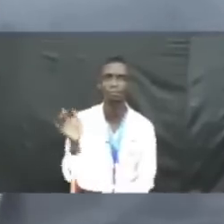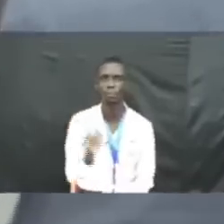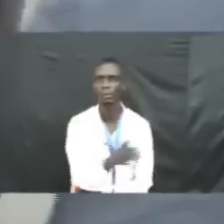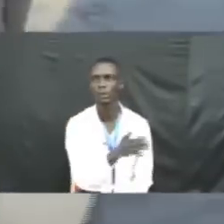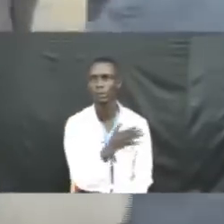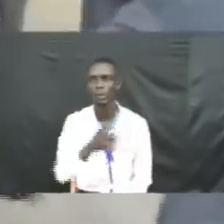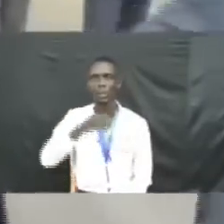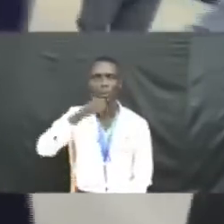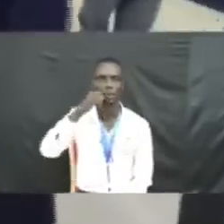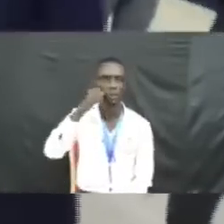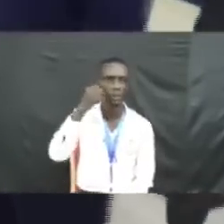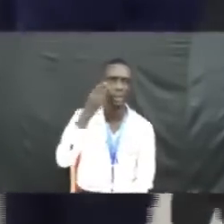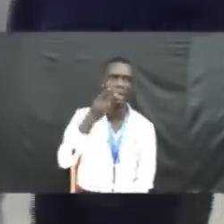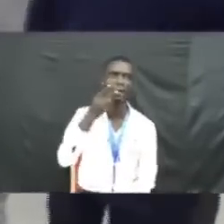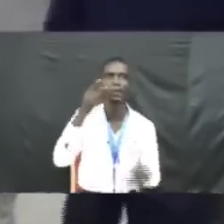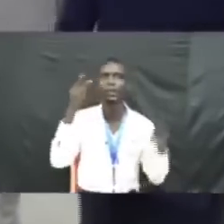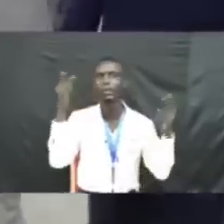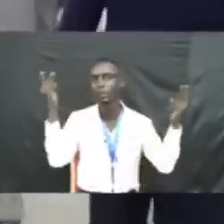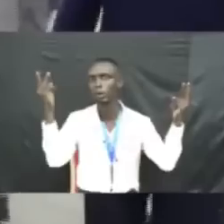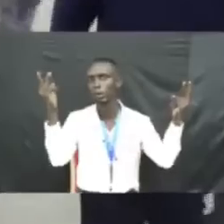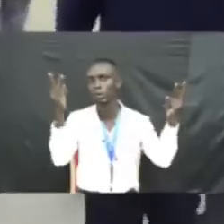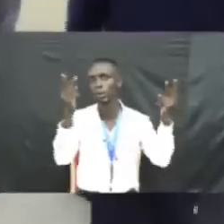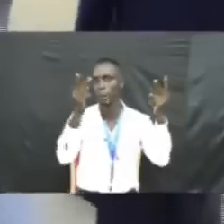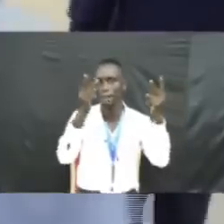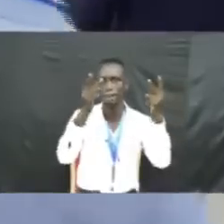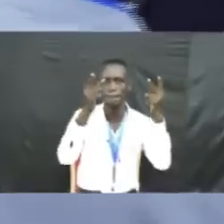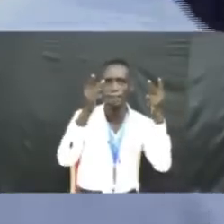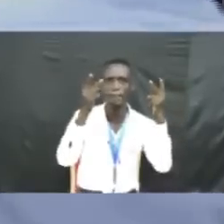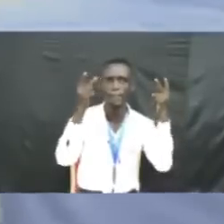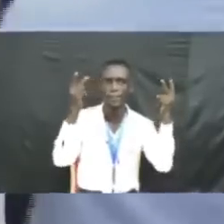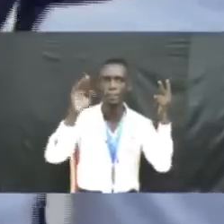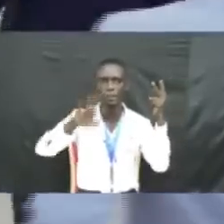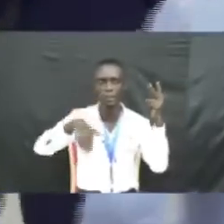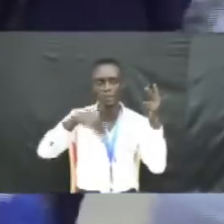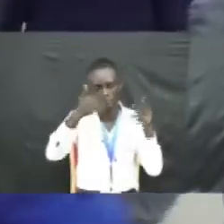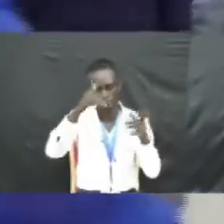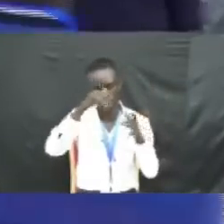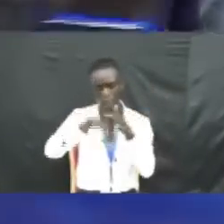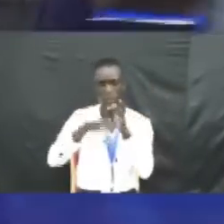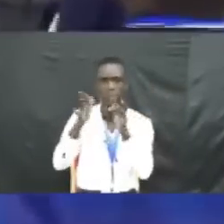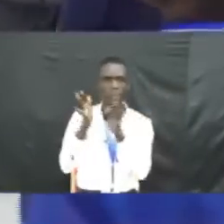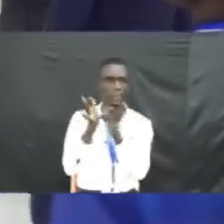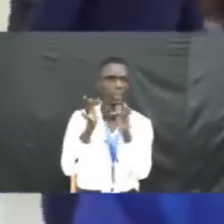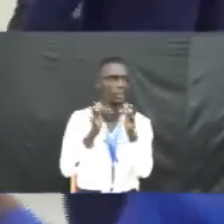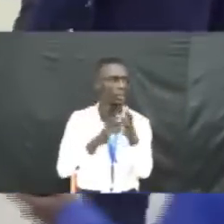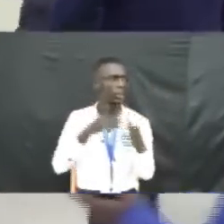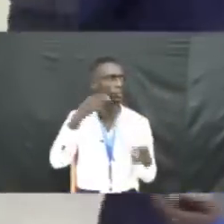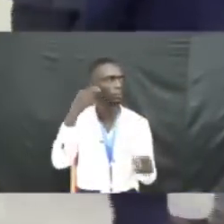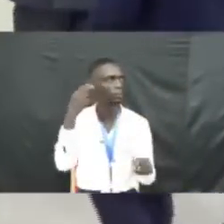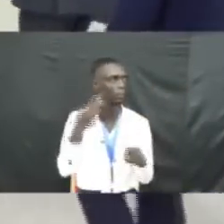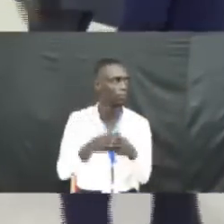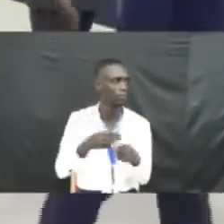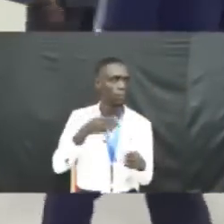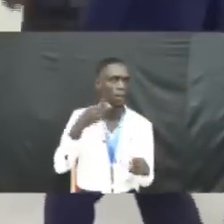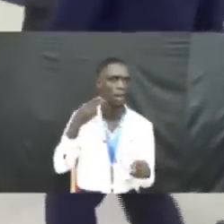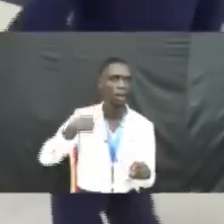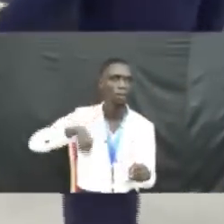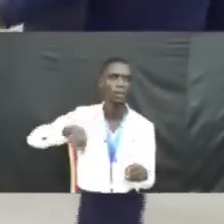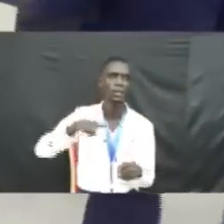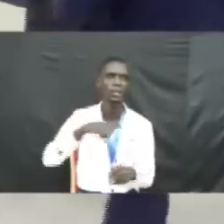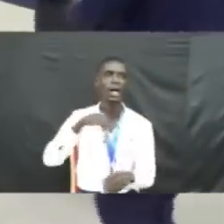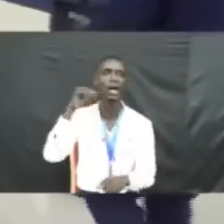Hallelujah. See the victory. Vtory. See the victory. In Jesus name we shall